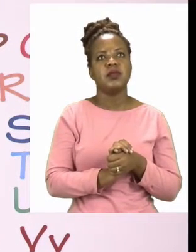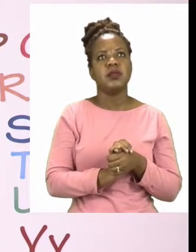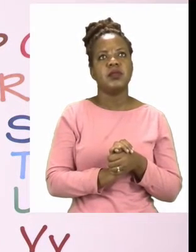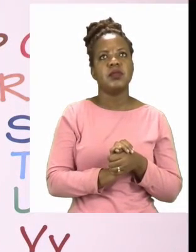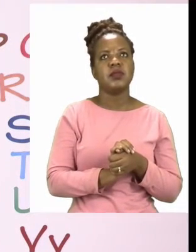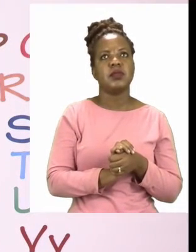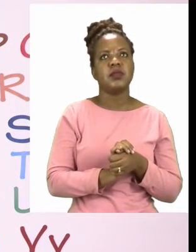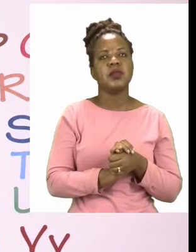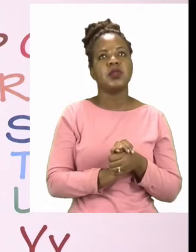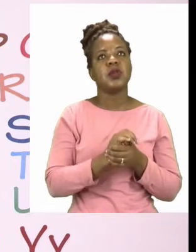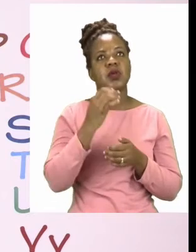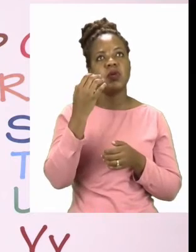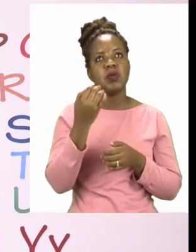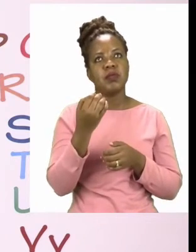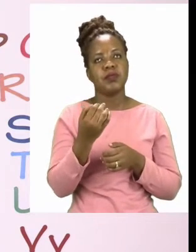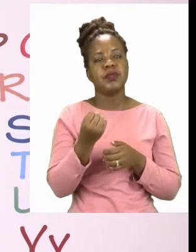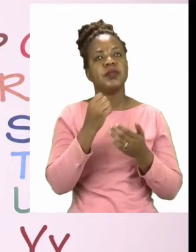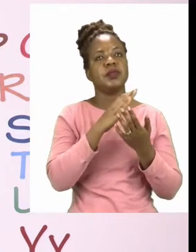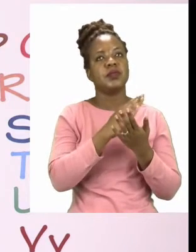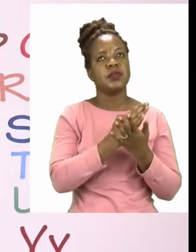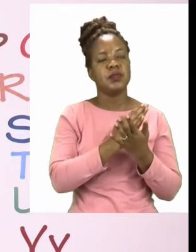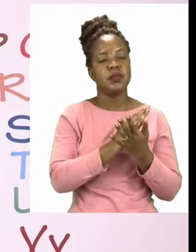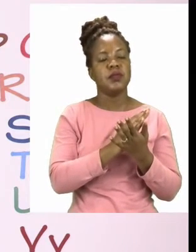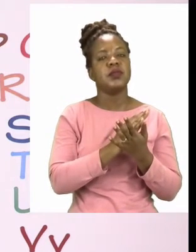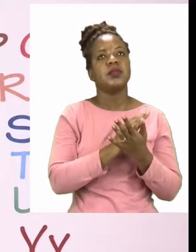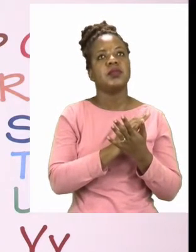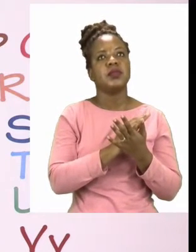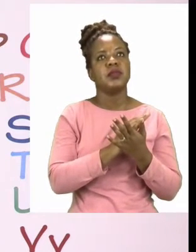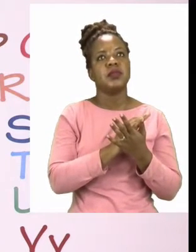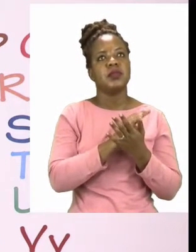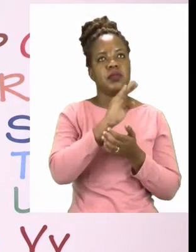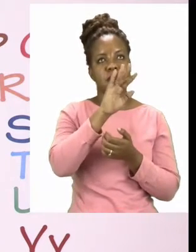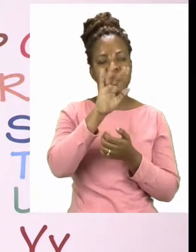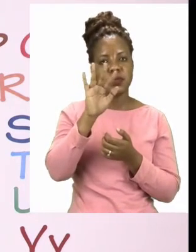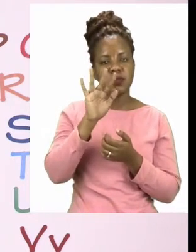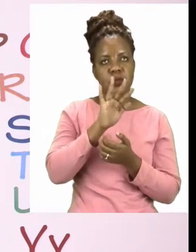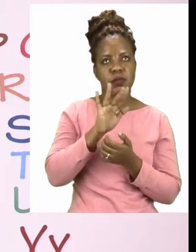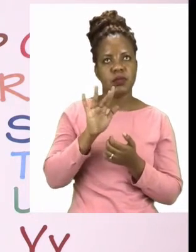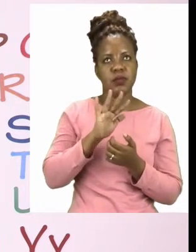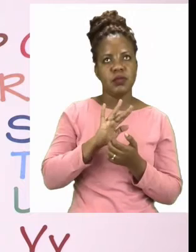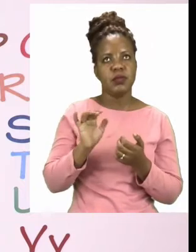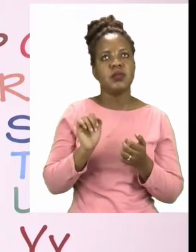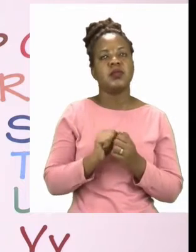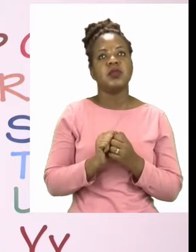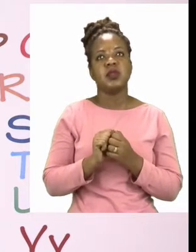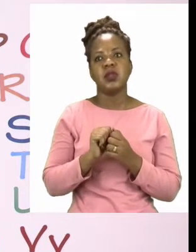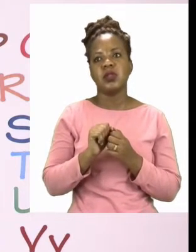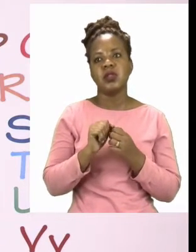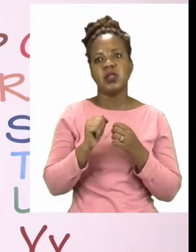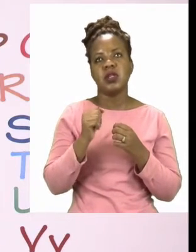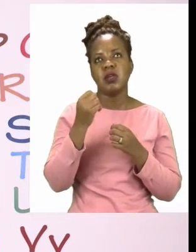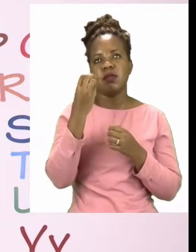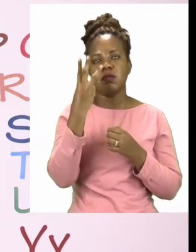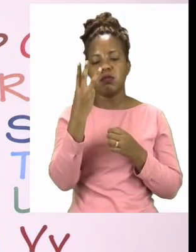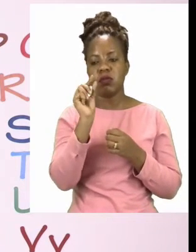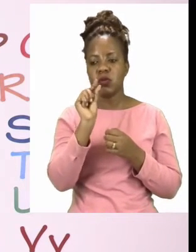from the word search on the board. The first word we want to take a look at is the word brown. Now remember,